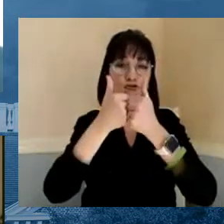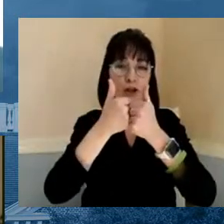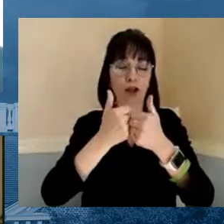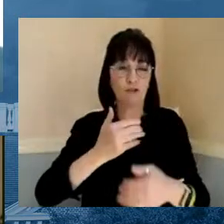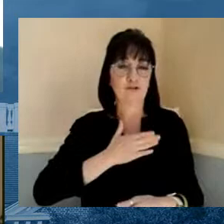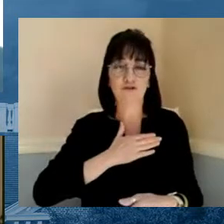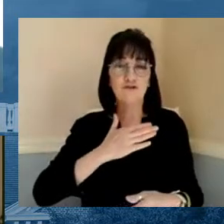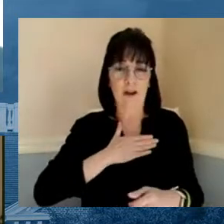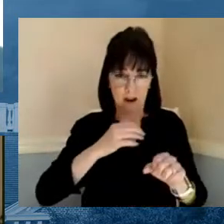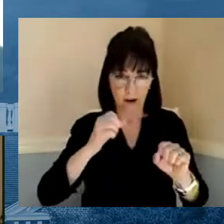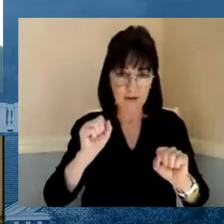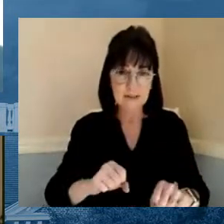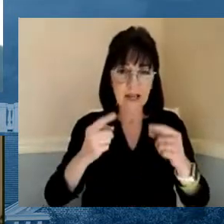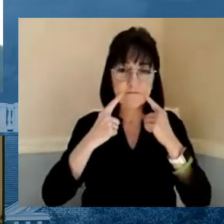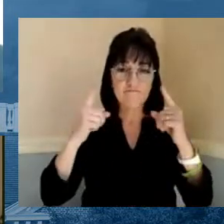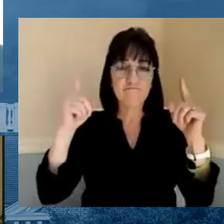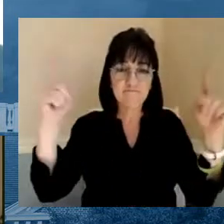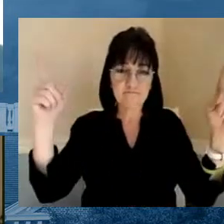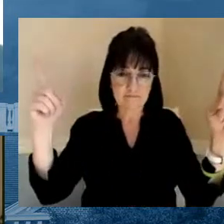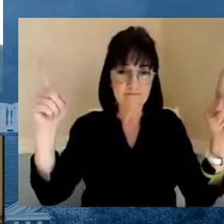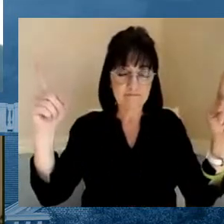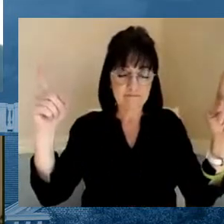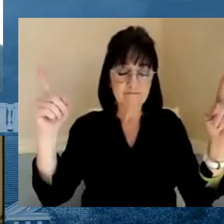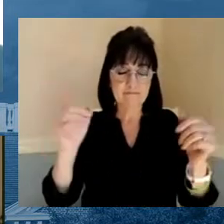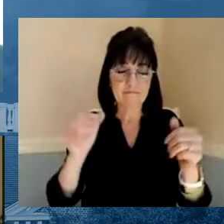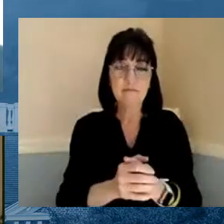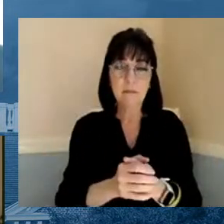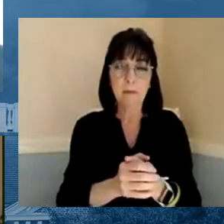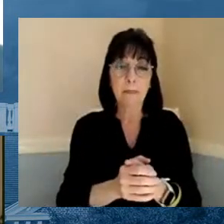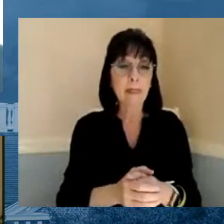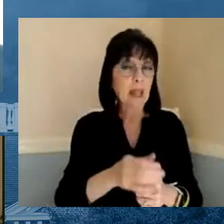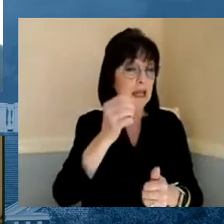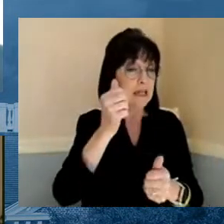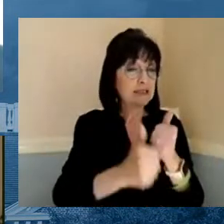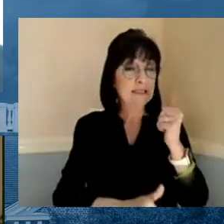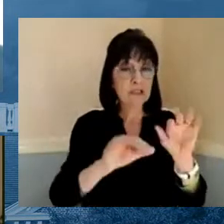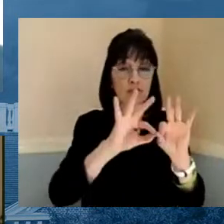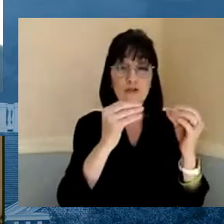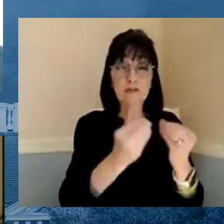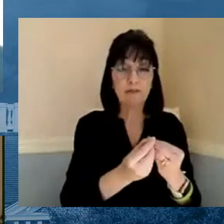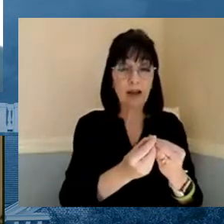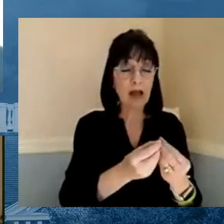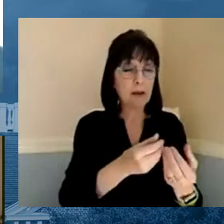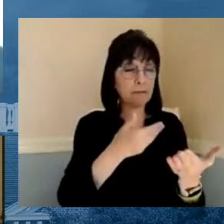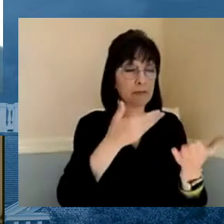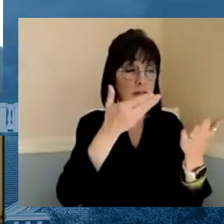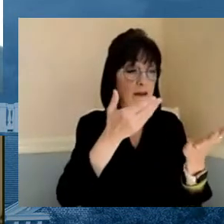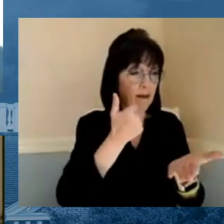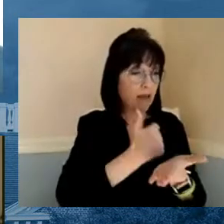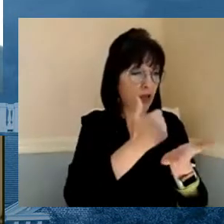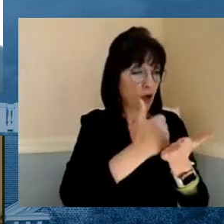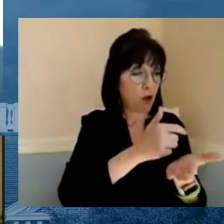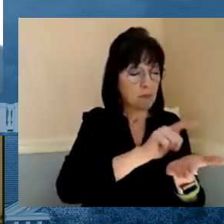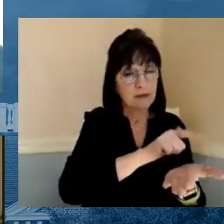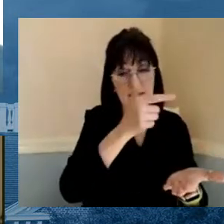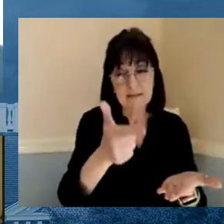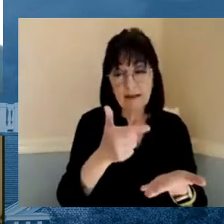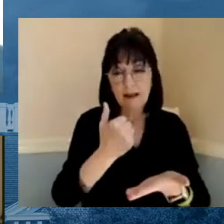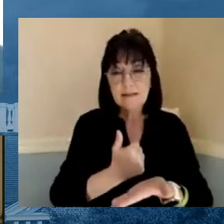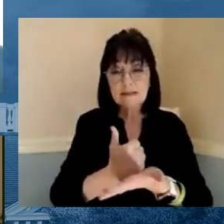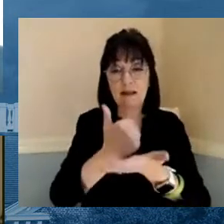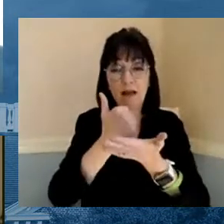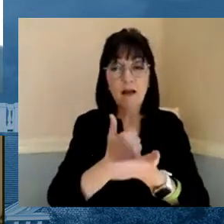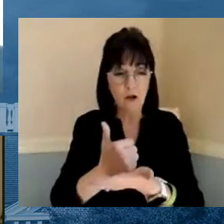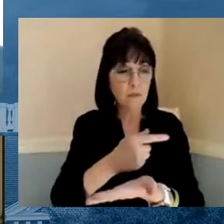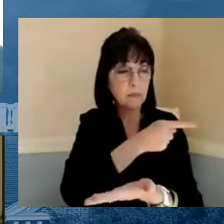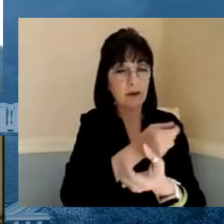you do it one person at a time, one family at a time, those individuals and family members become advocates